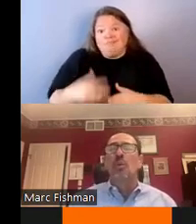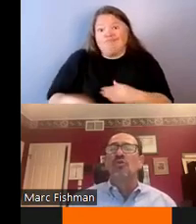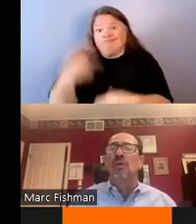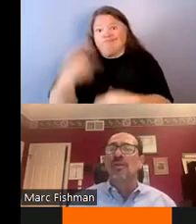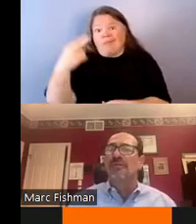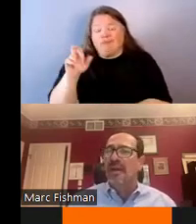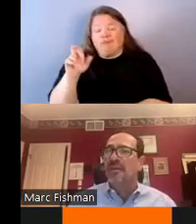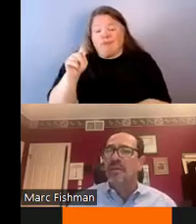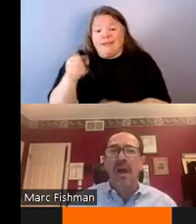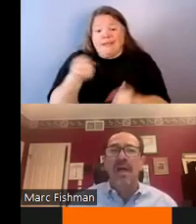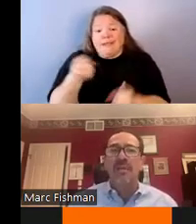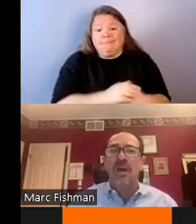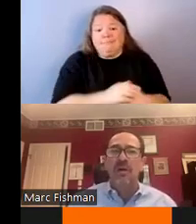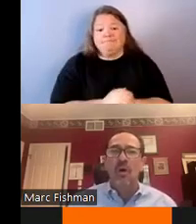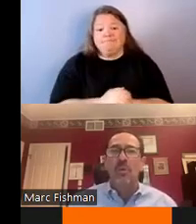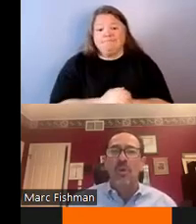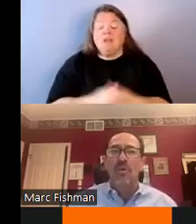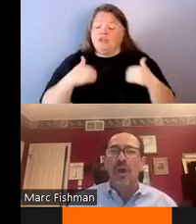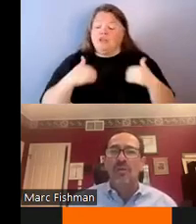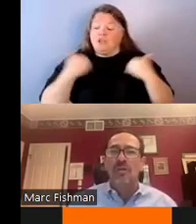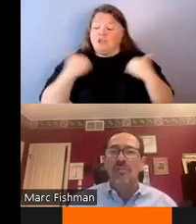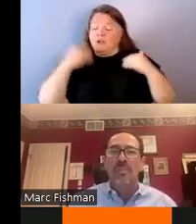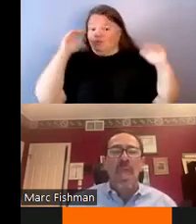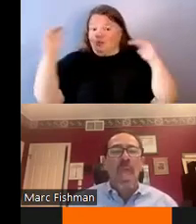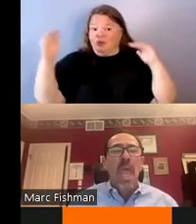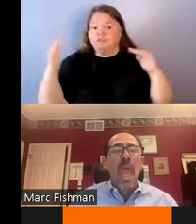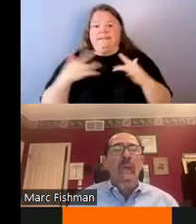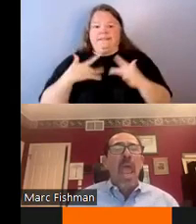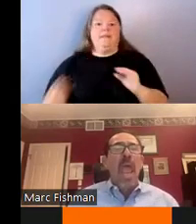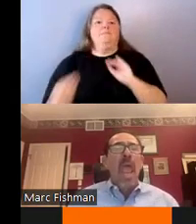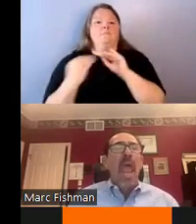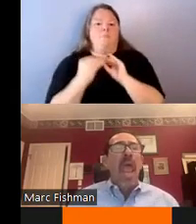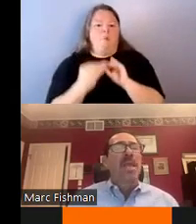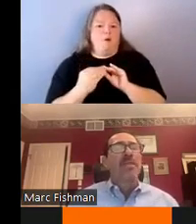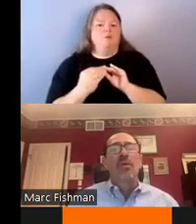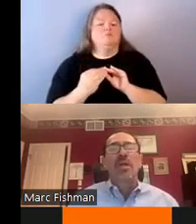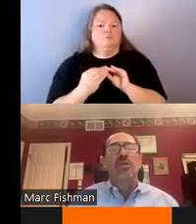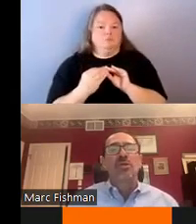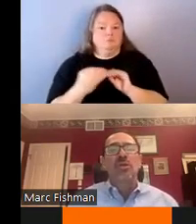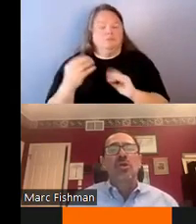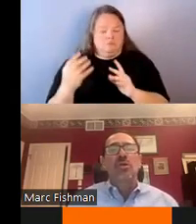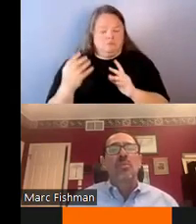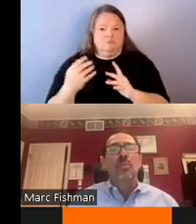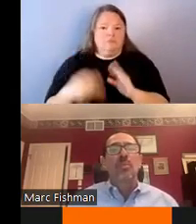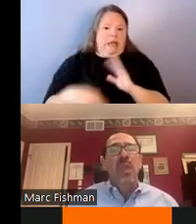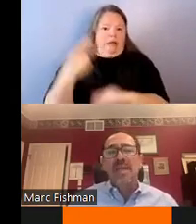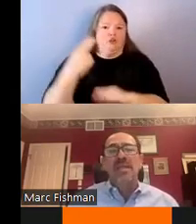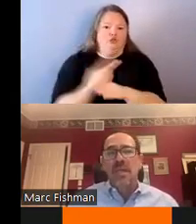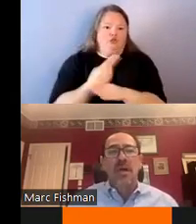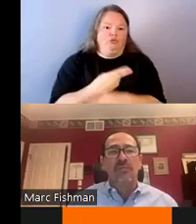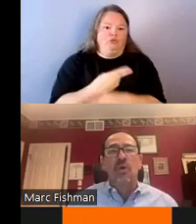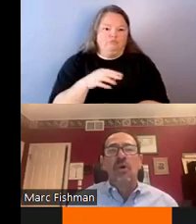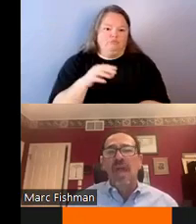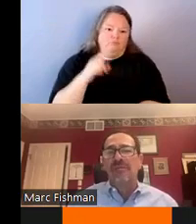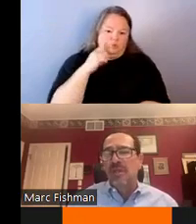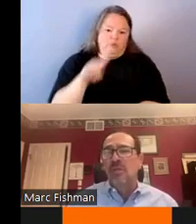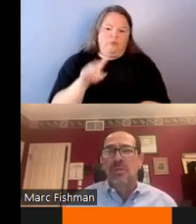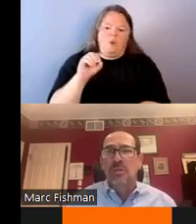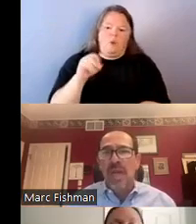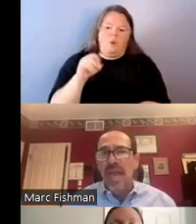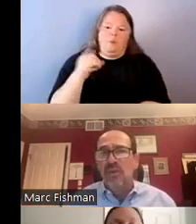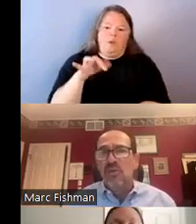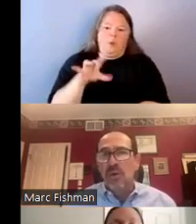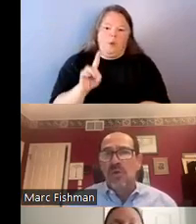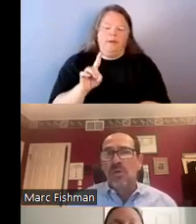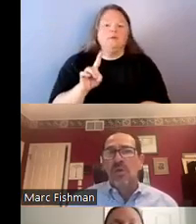are disproportionately affected by the current opioid crisis. And there is plenty of good